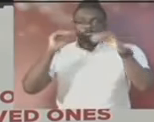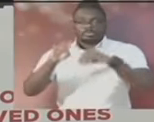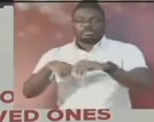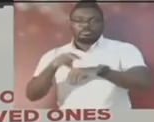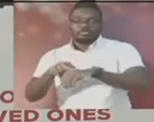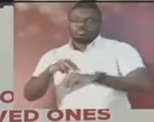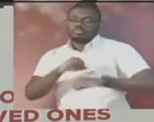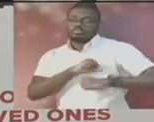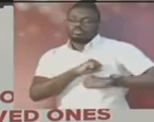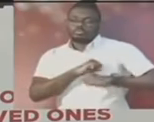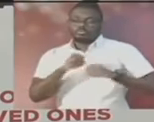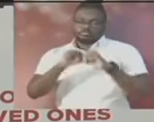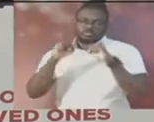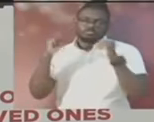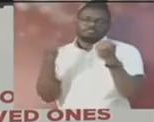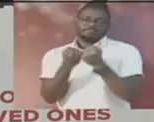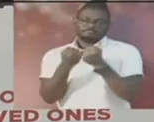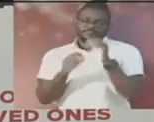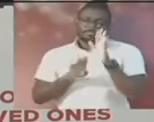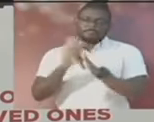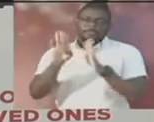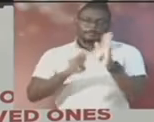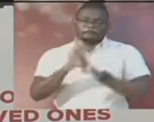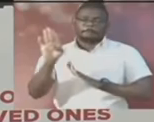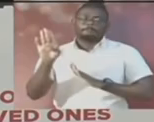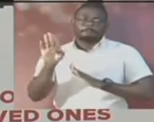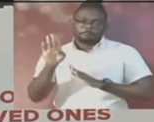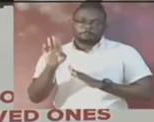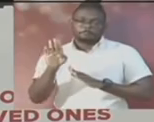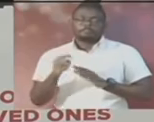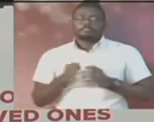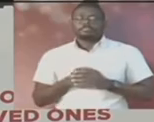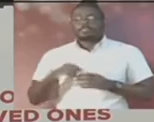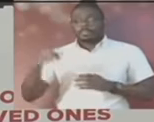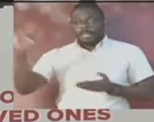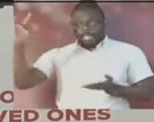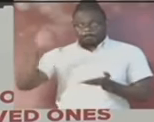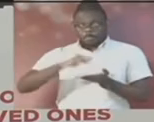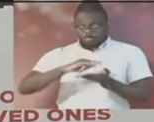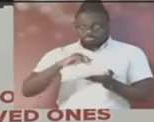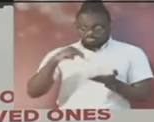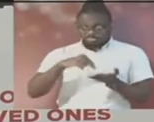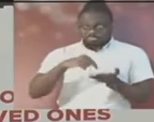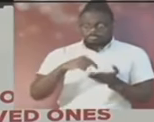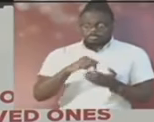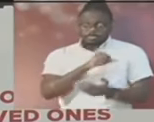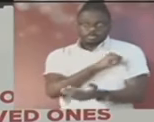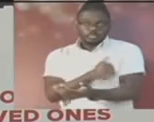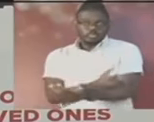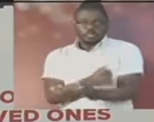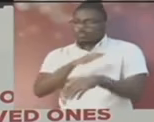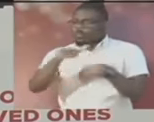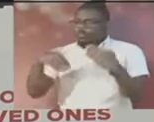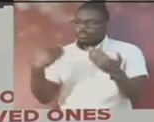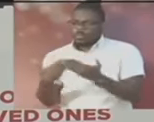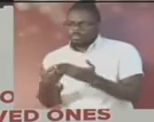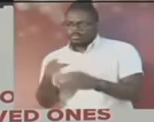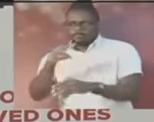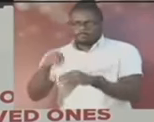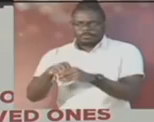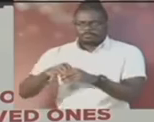Development, and the Airports Authority, Civil Aviation, and all other persons, including those in the energy sector,